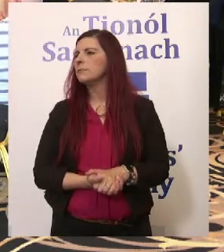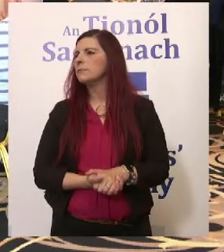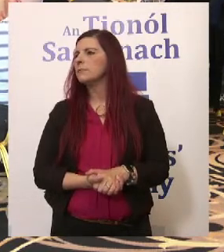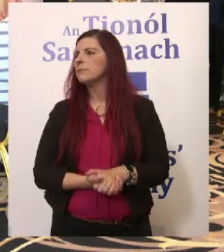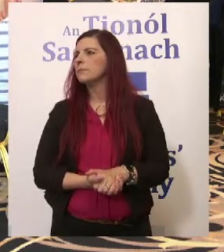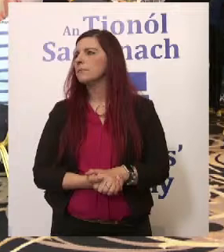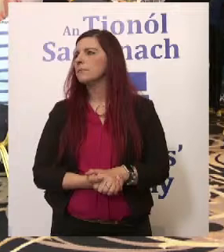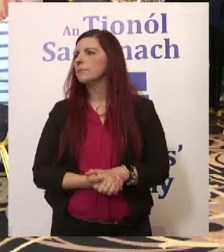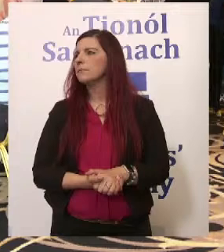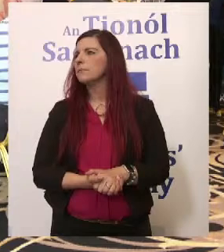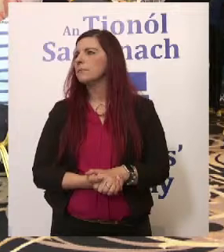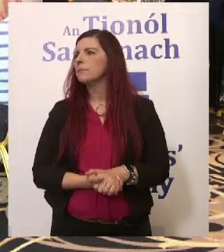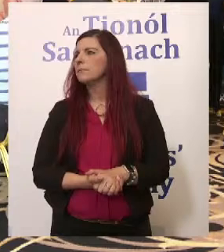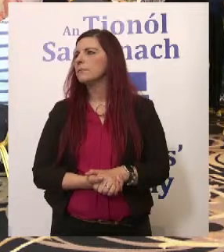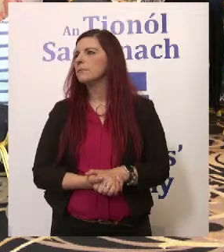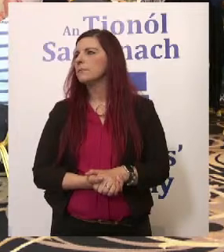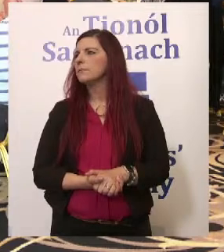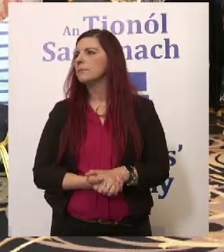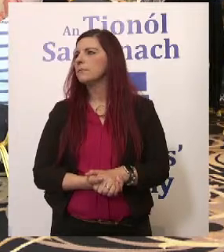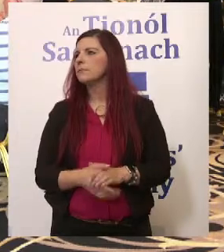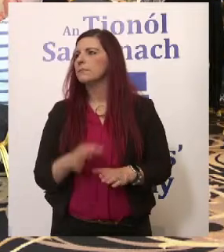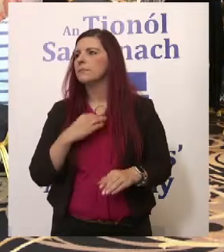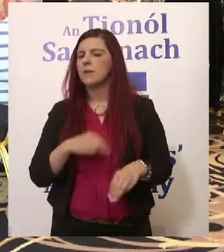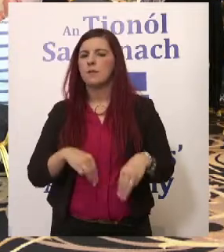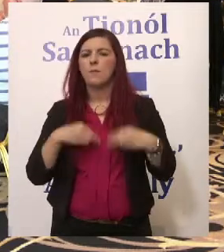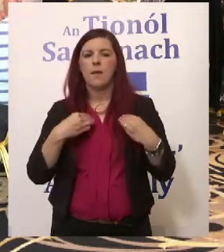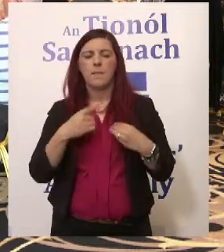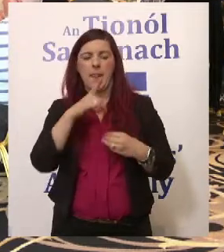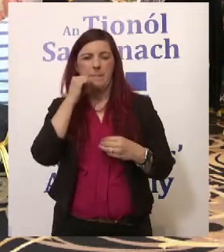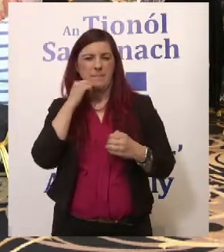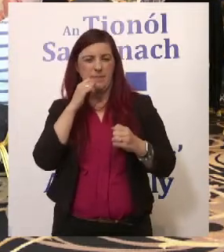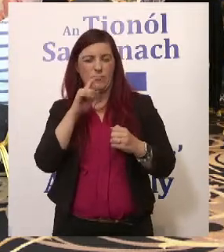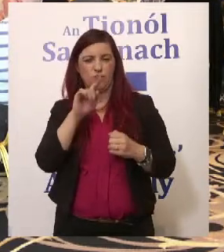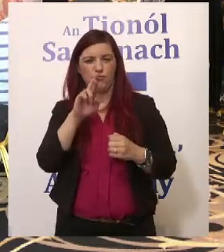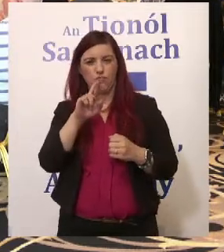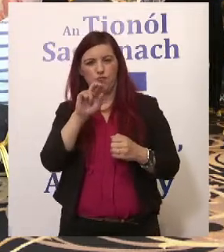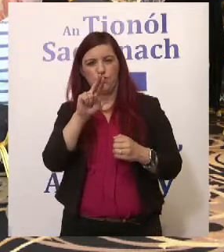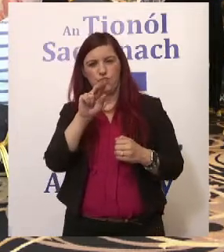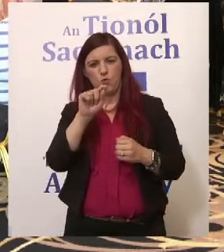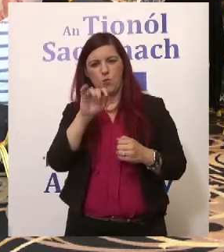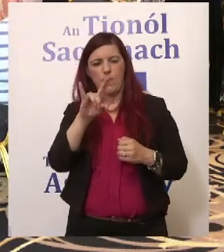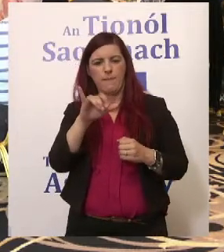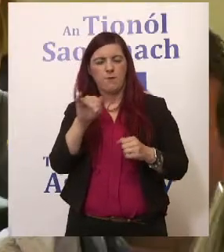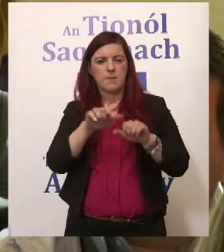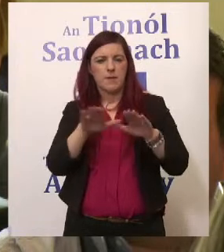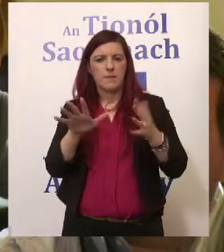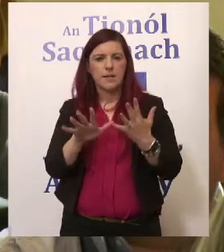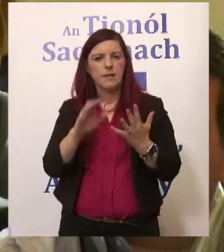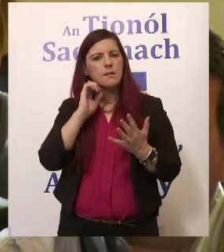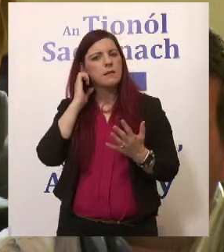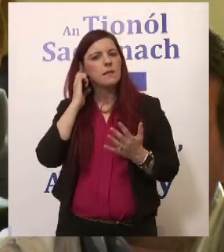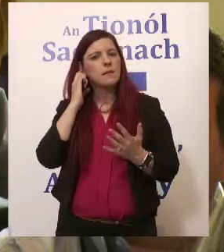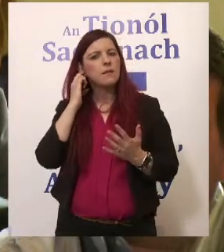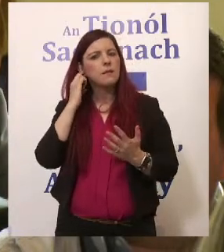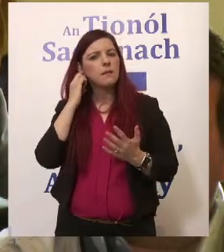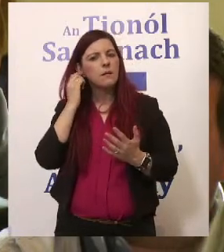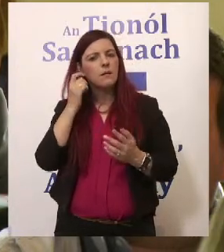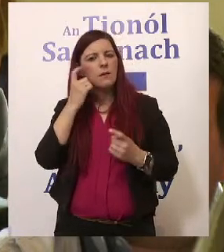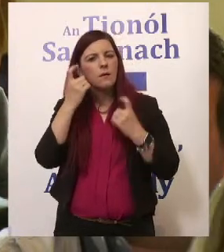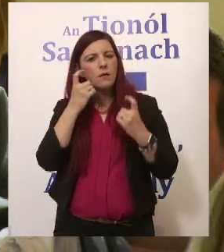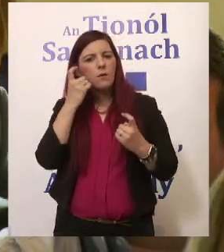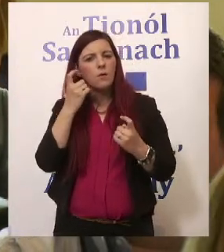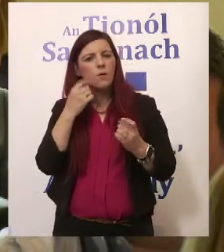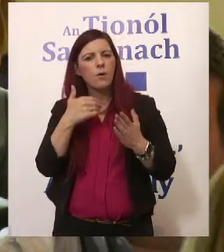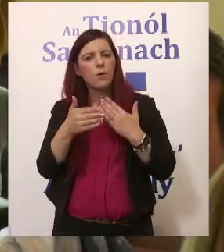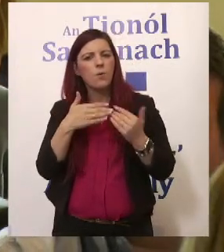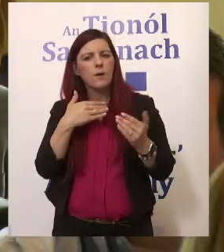Good morning. My name is Ruth from Table 10. My question goes this: what is the rate of tourist tax in similar